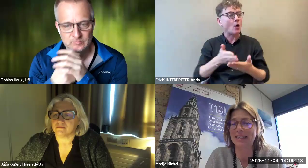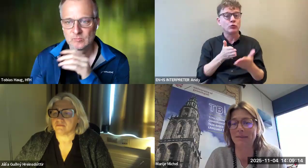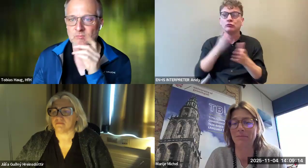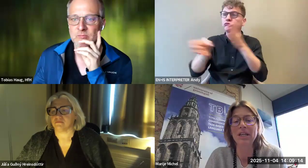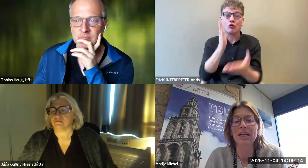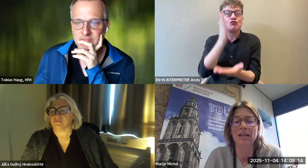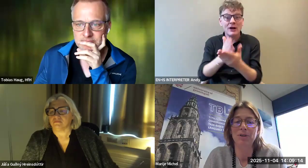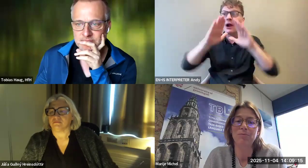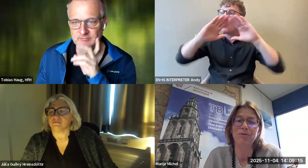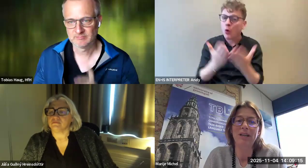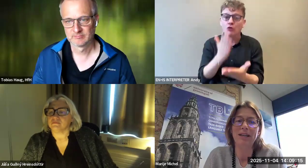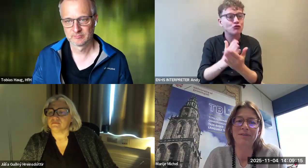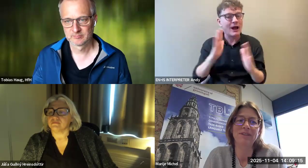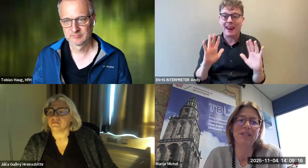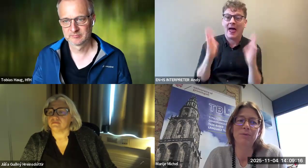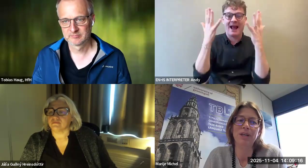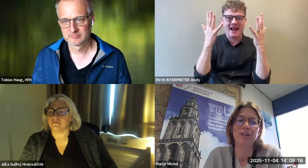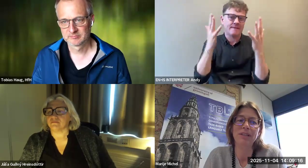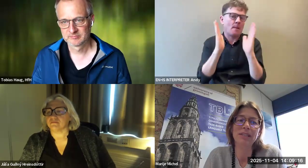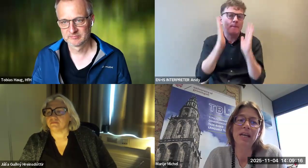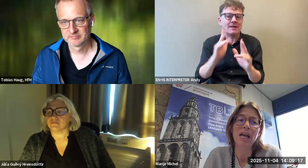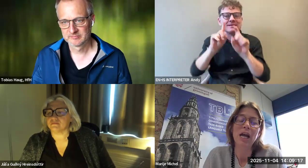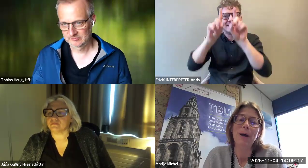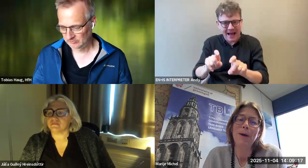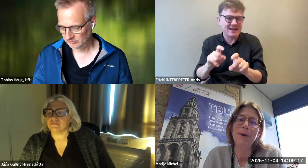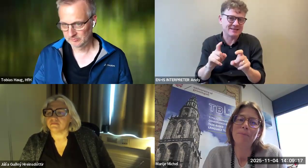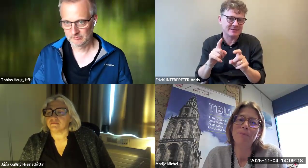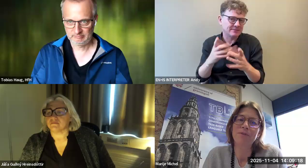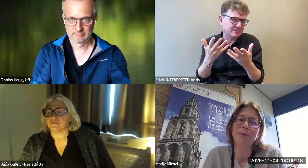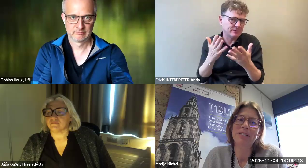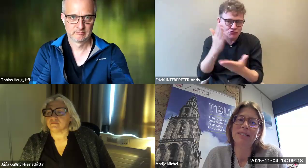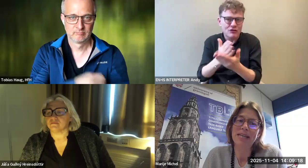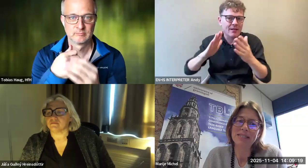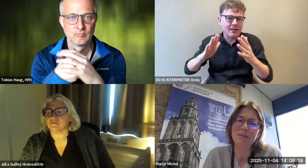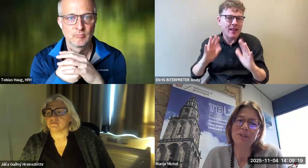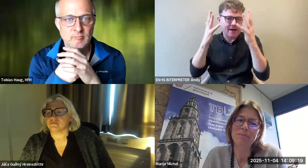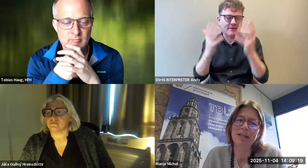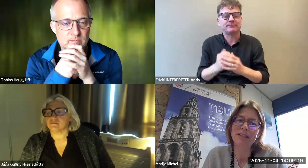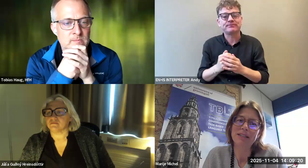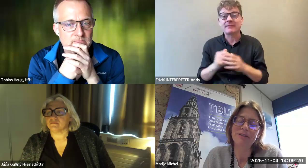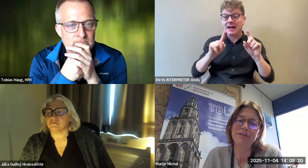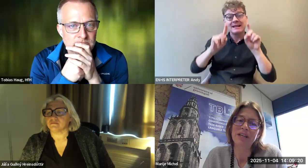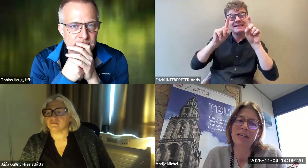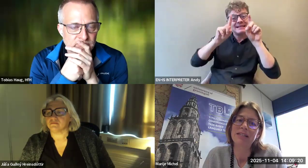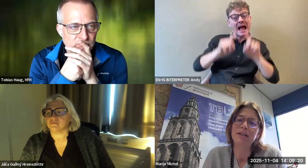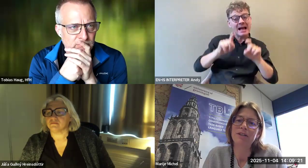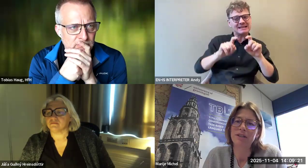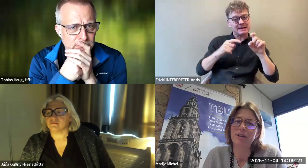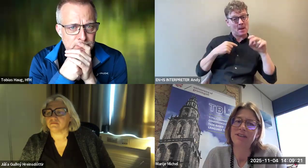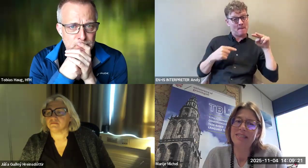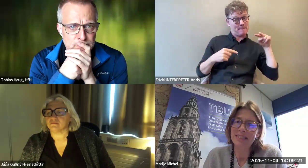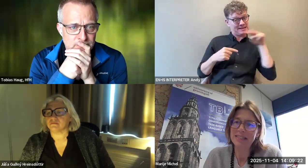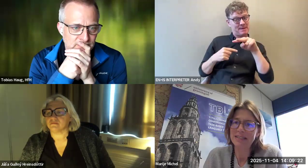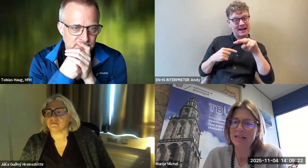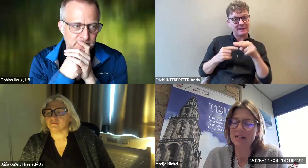also test them in much more real life situations. From a testing perspective, it's not